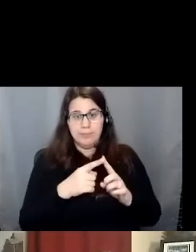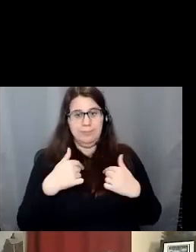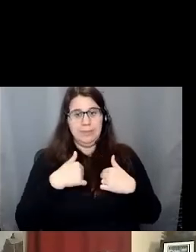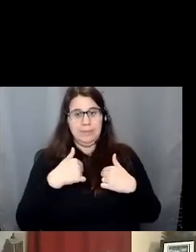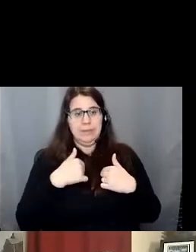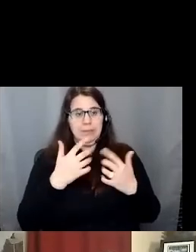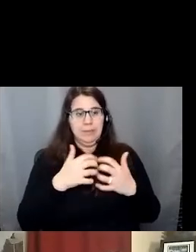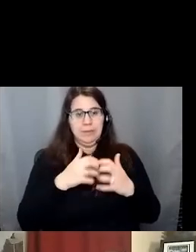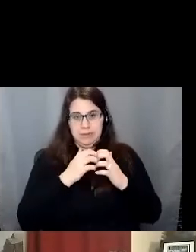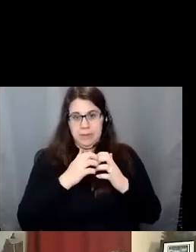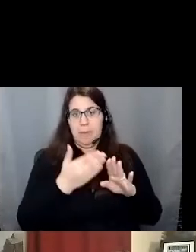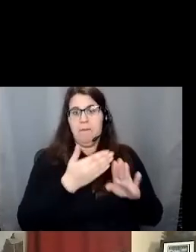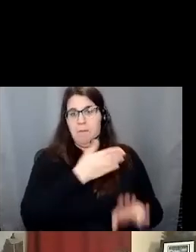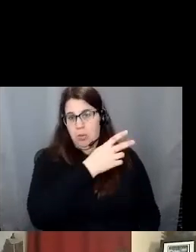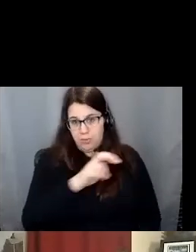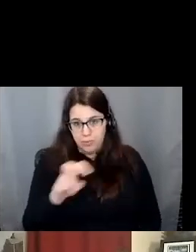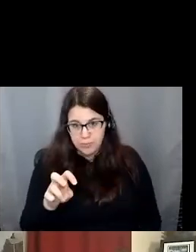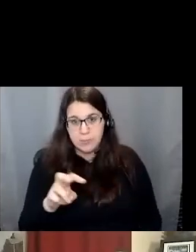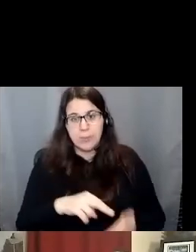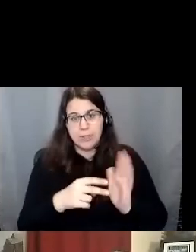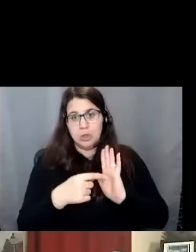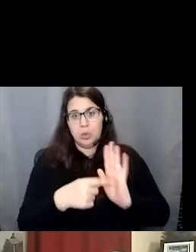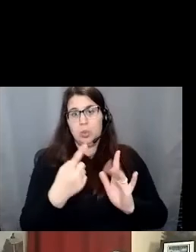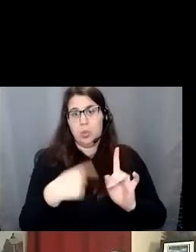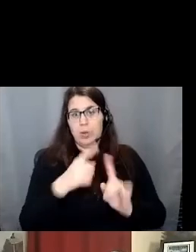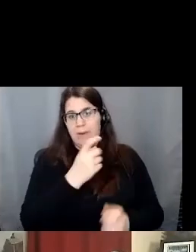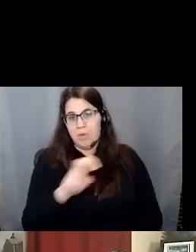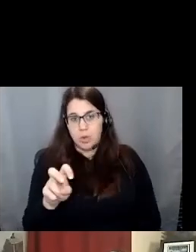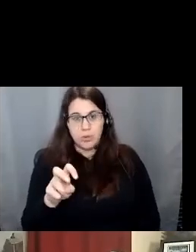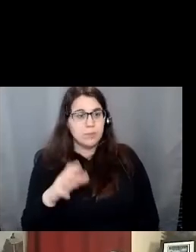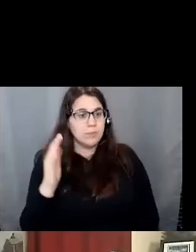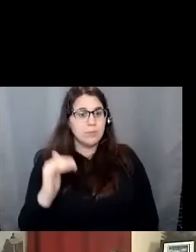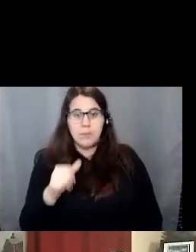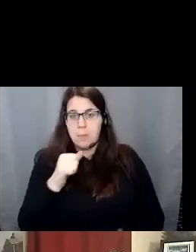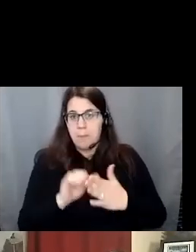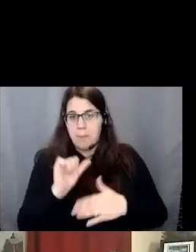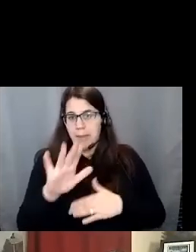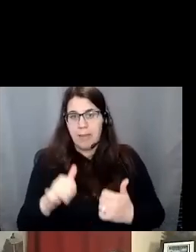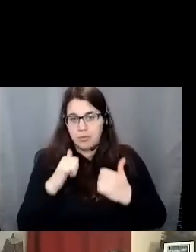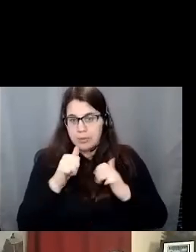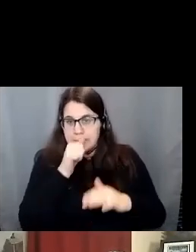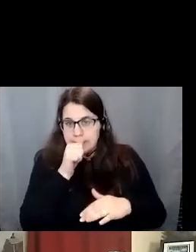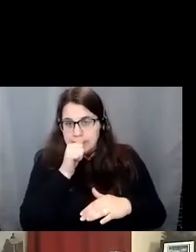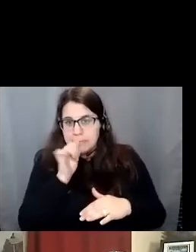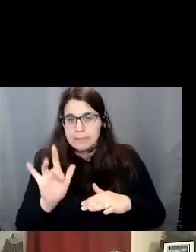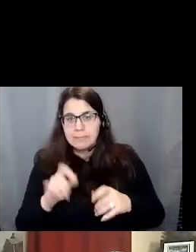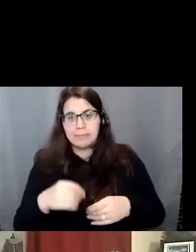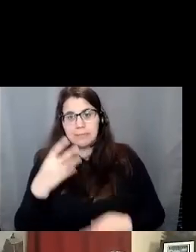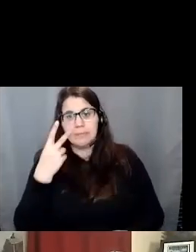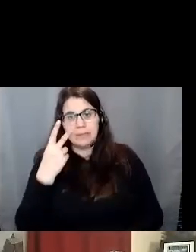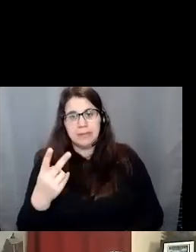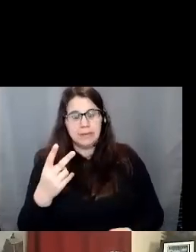this conversion with our current manager, so it shows the date it was converted. The mailing address is hidden, but you can show that as well. I will say